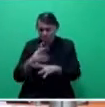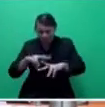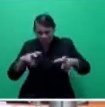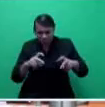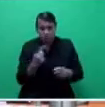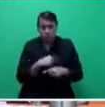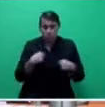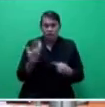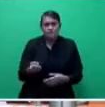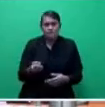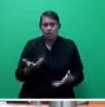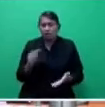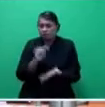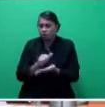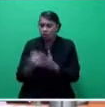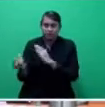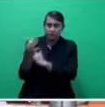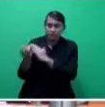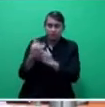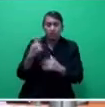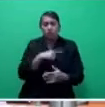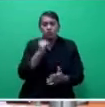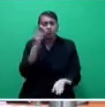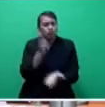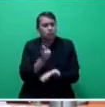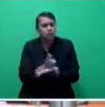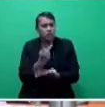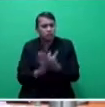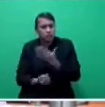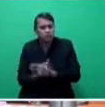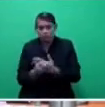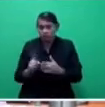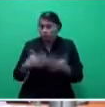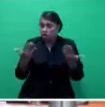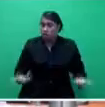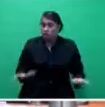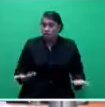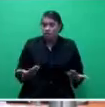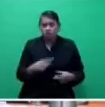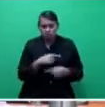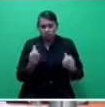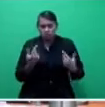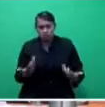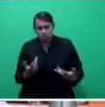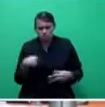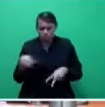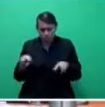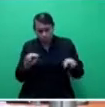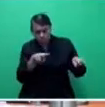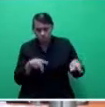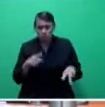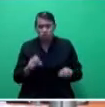indication as to what the ground realities are. However, in the meantime, we are still looking for